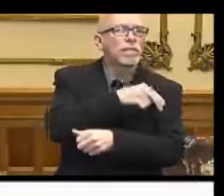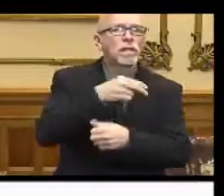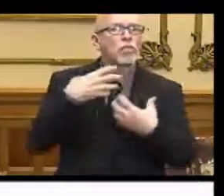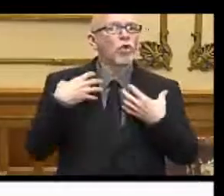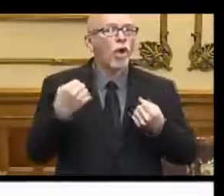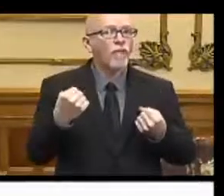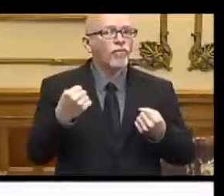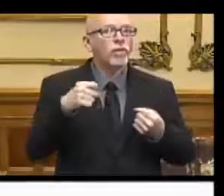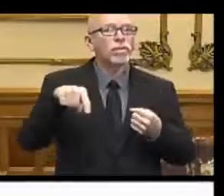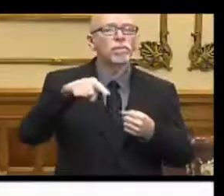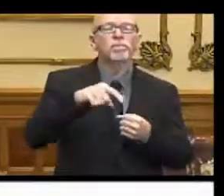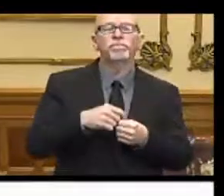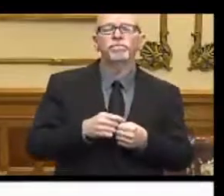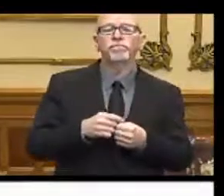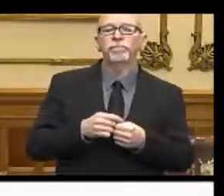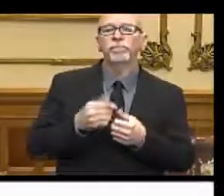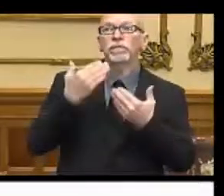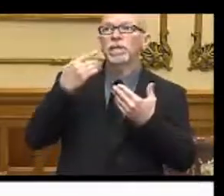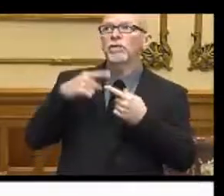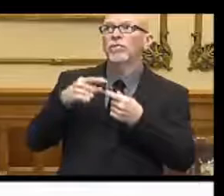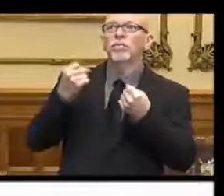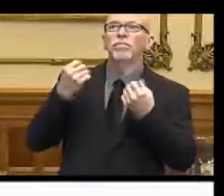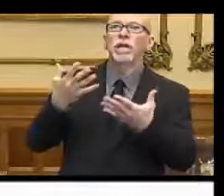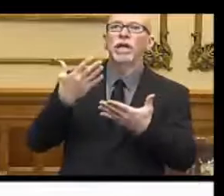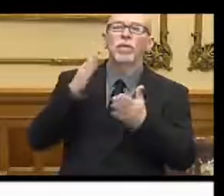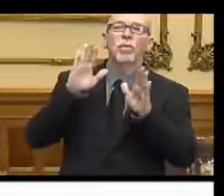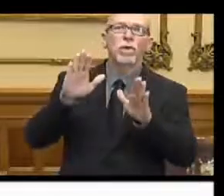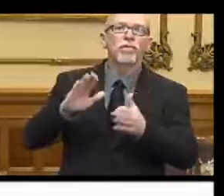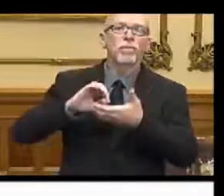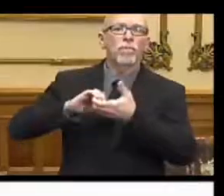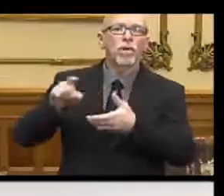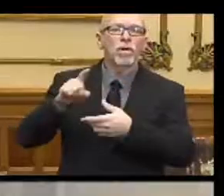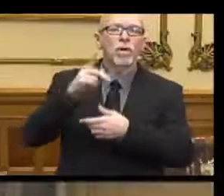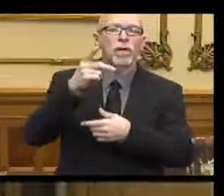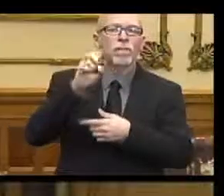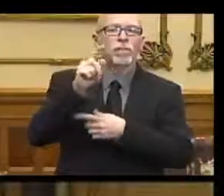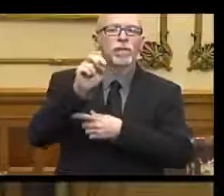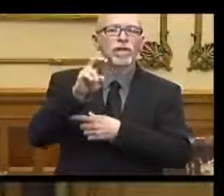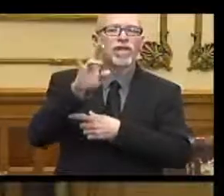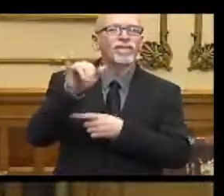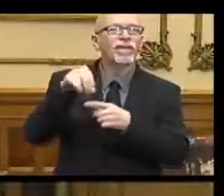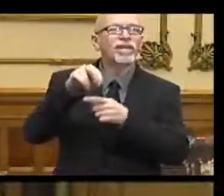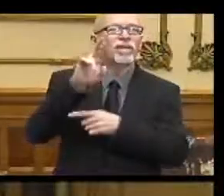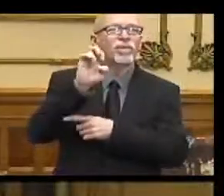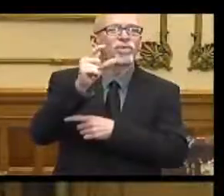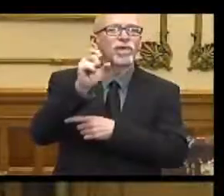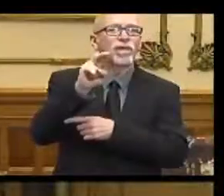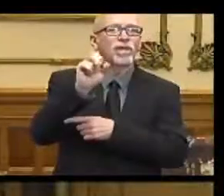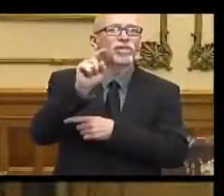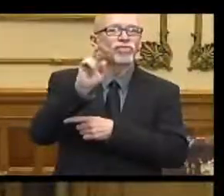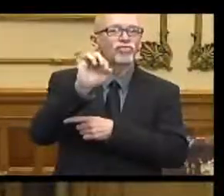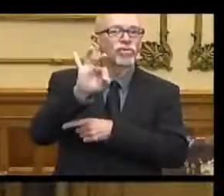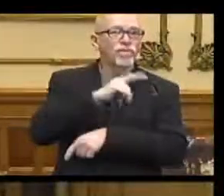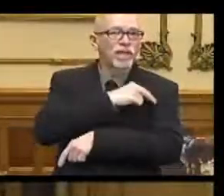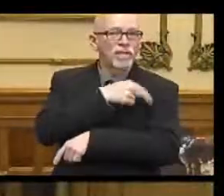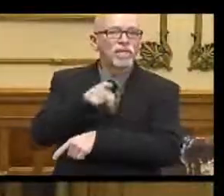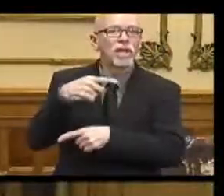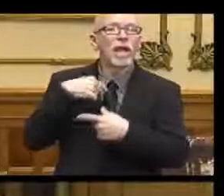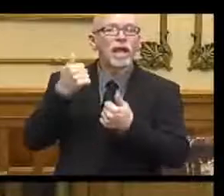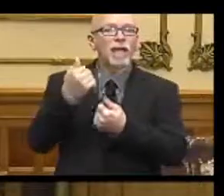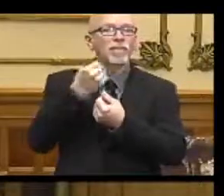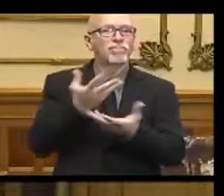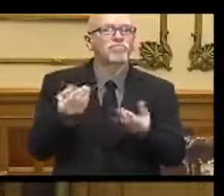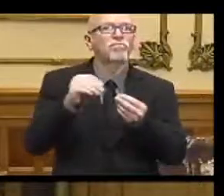recovery. Thanks to incredible partners like Peter Emby and his team at Regan Street, I will be able to provide today